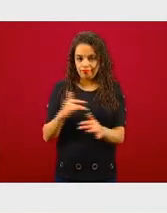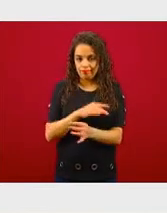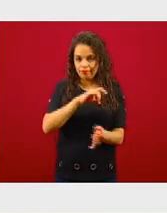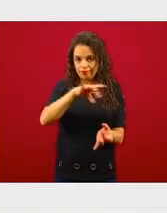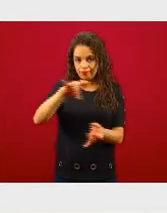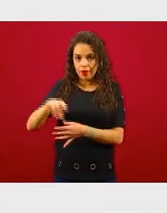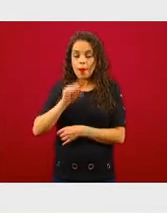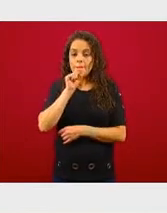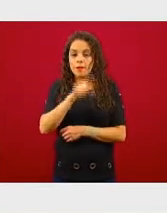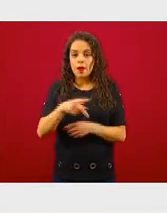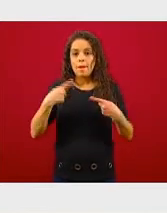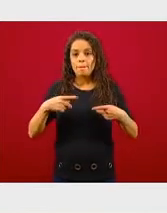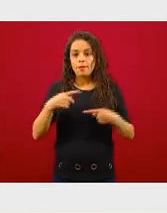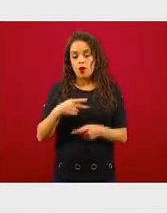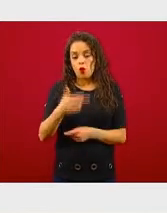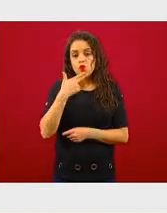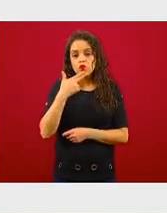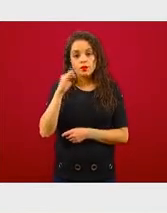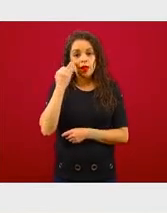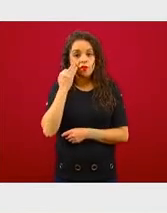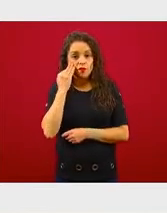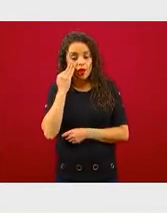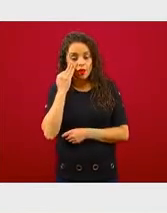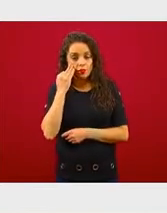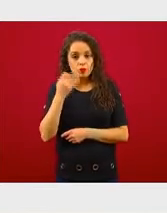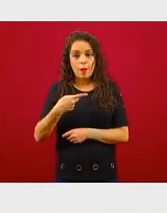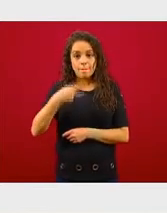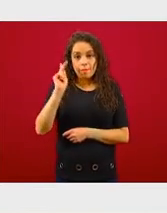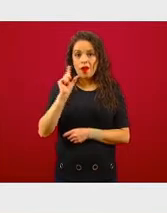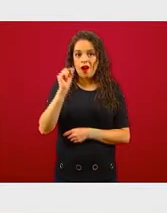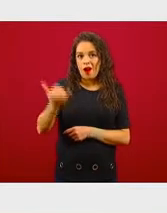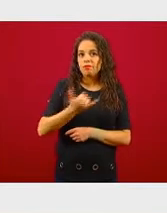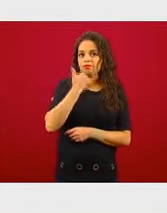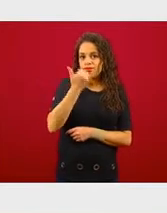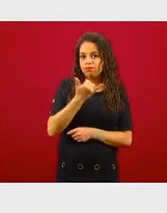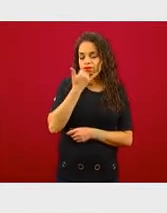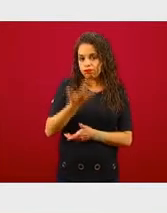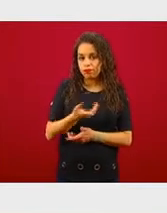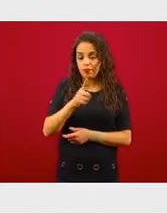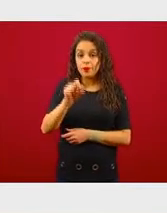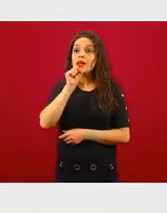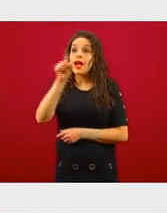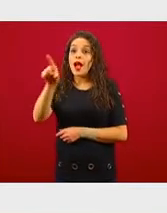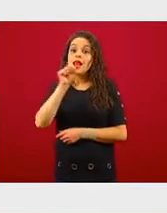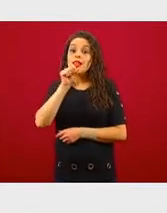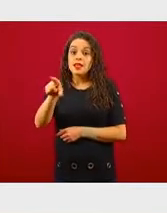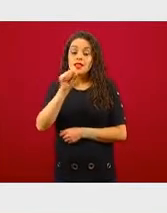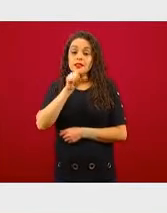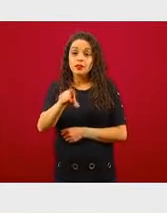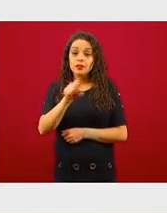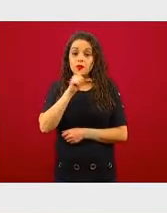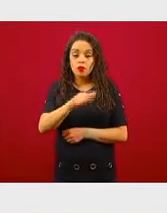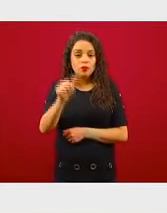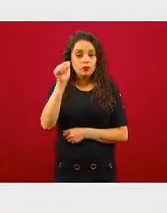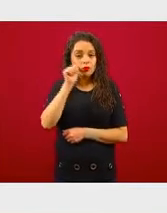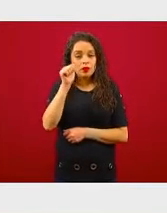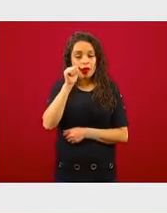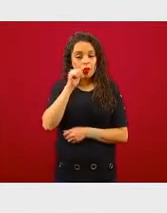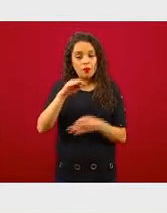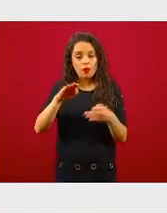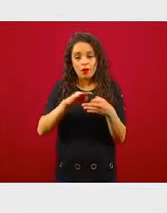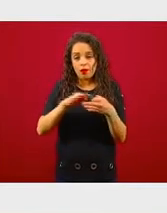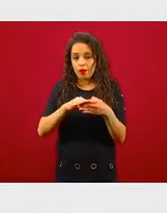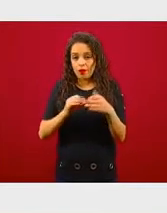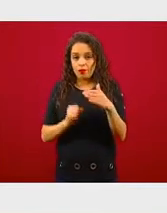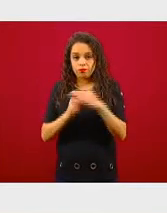levels, and mobility in Hidalgo, as well as Facebook users, have more